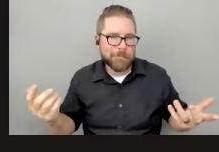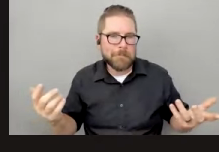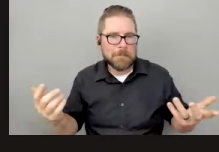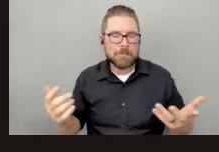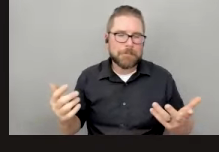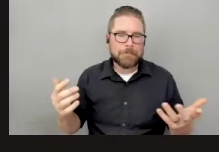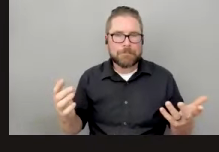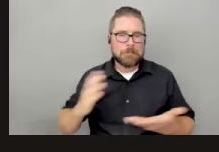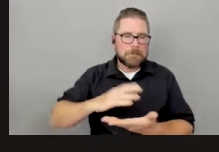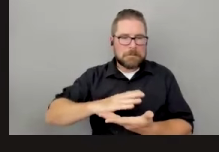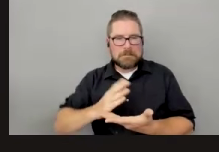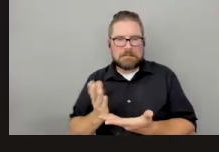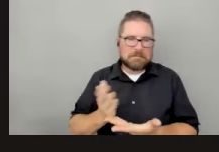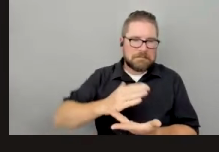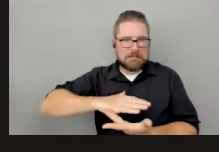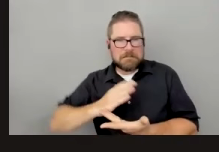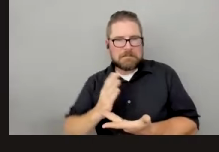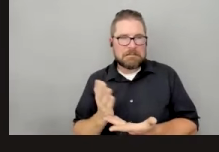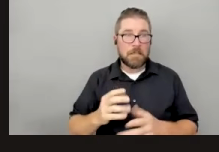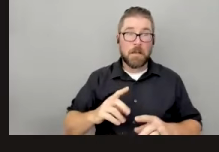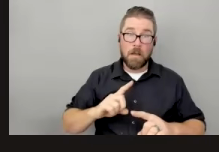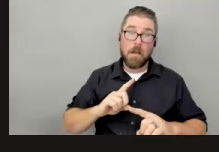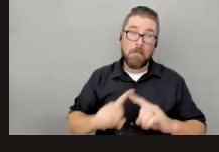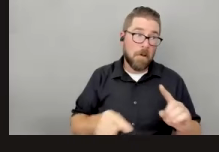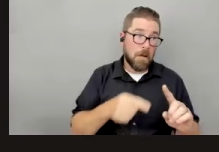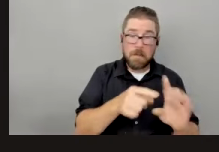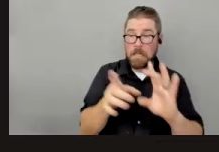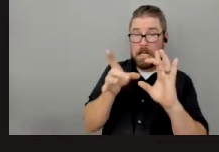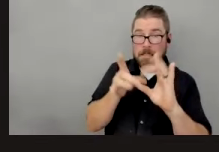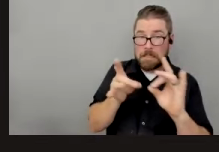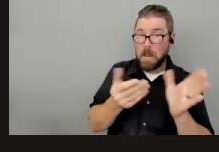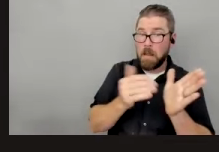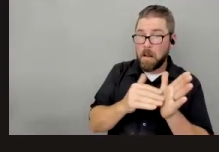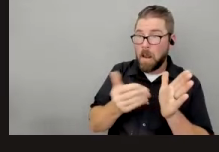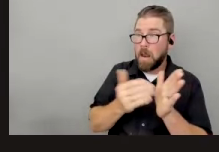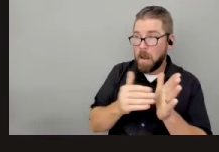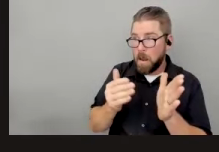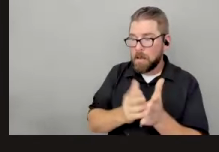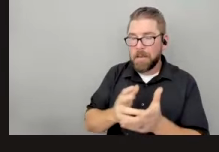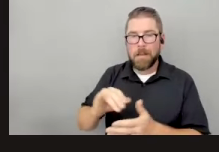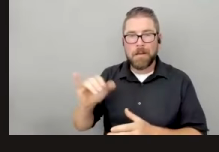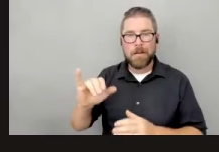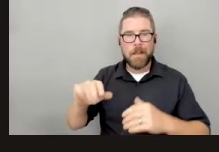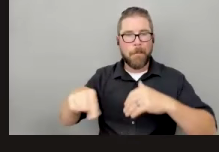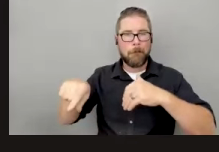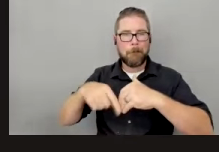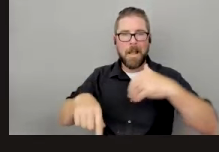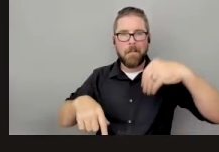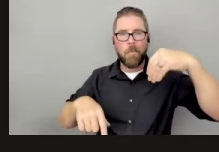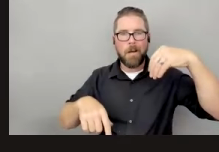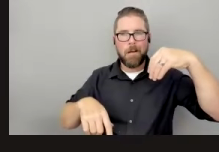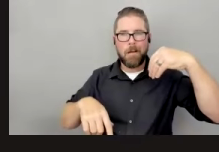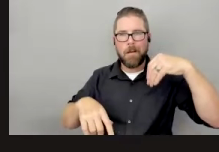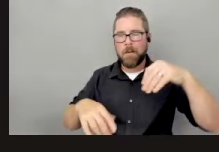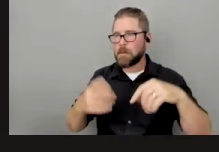And then you have to, but the bell has been rung, as we would say, right? So you have to. Yeah. But I think those conversations,